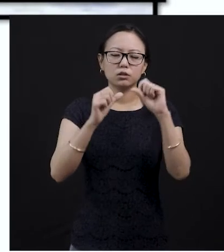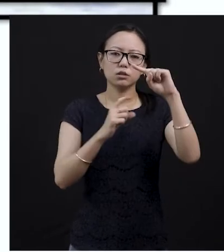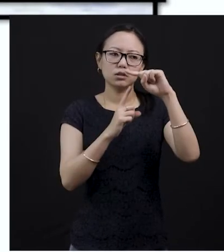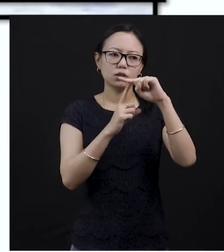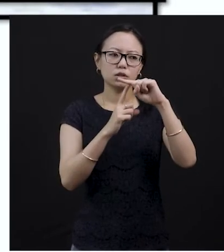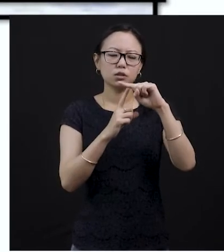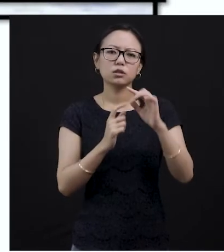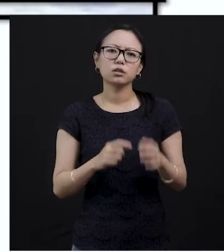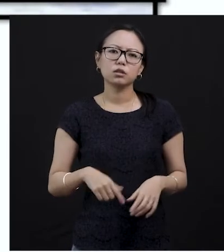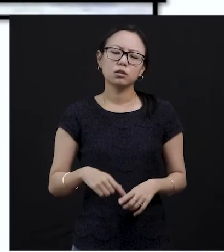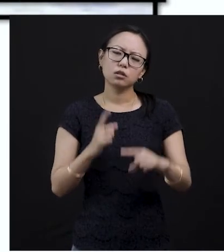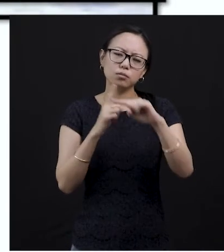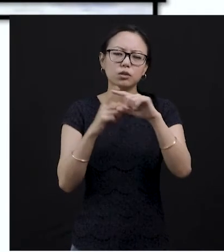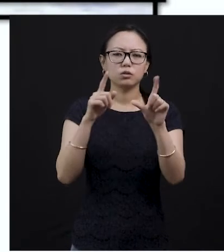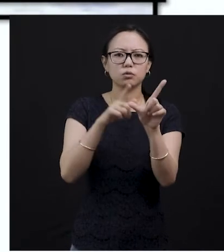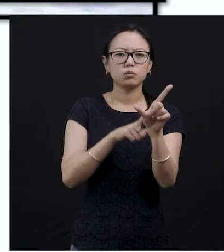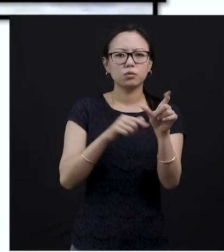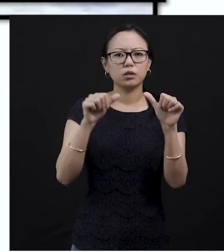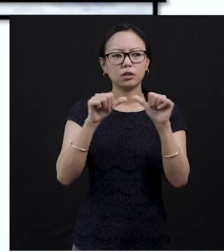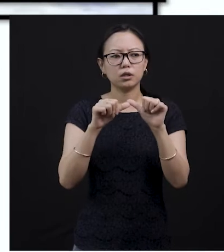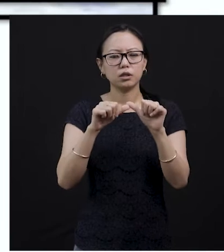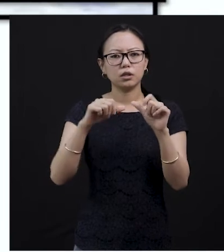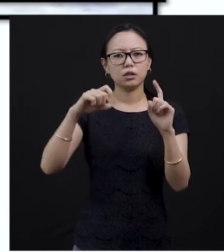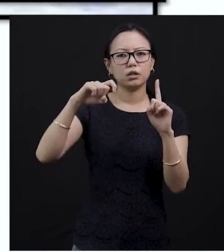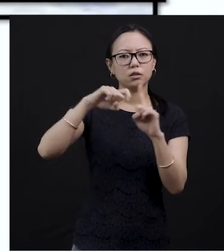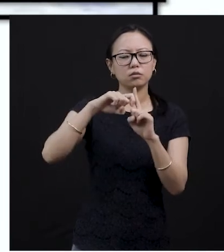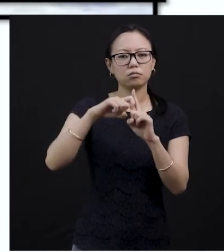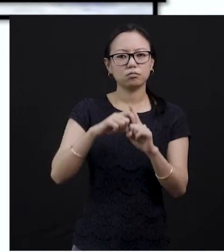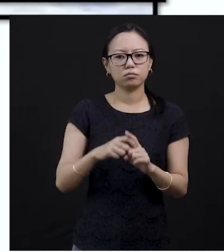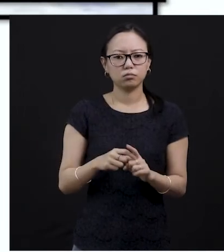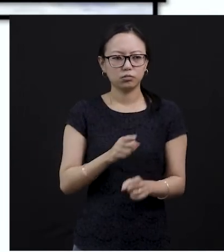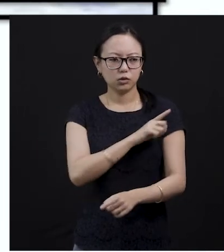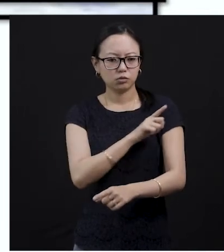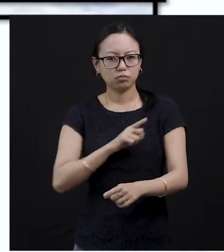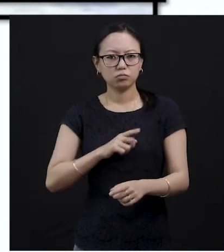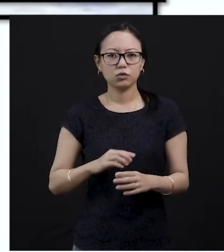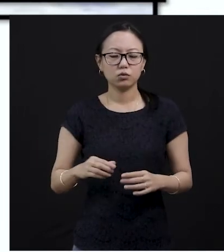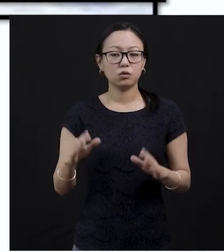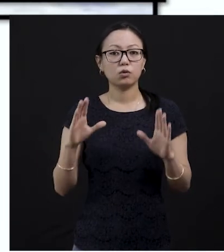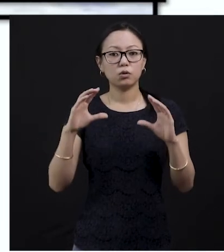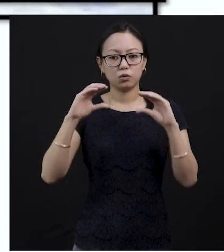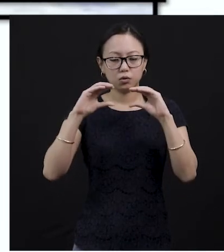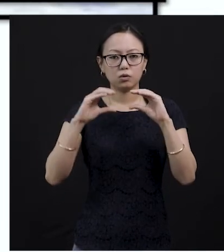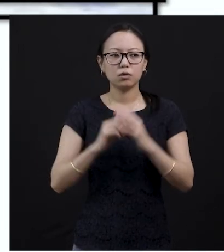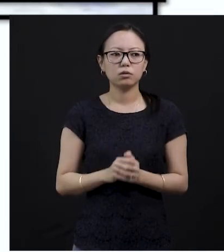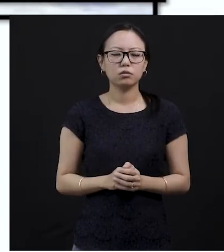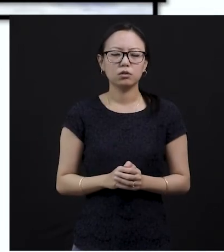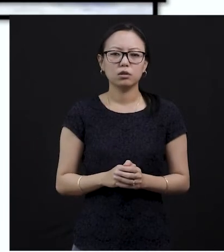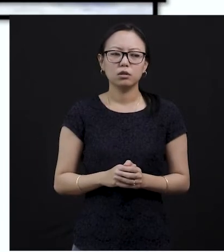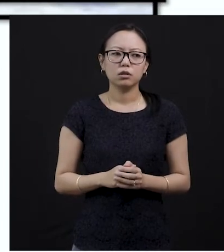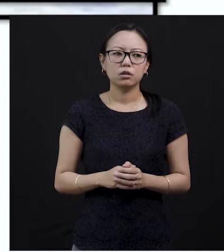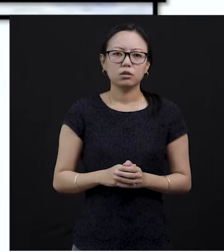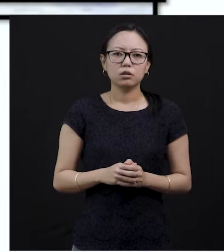goat. A mountain goat will have strong hoofs. Hoofs means what? They're shoe-like feet,